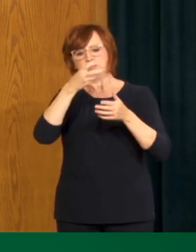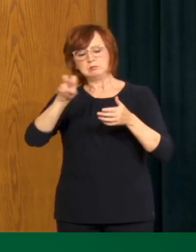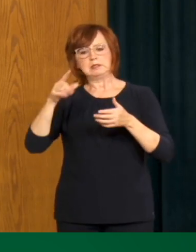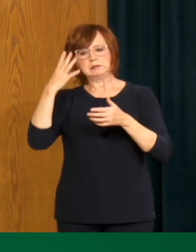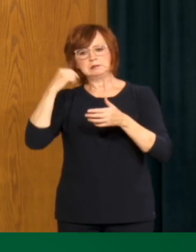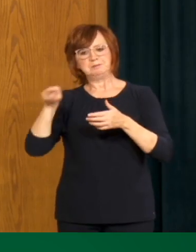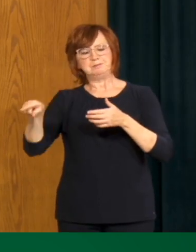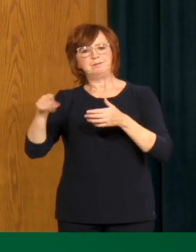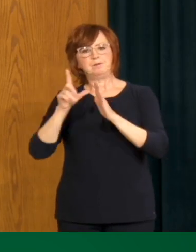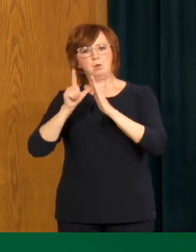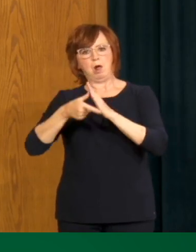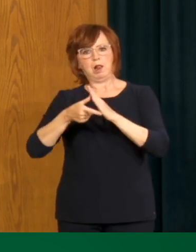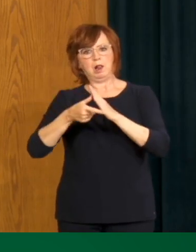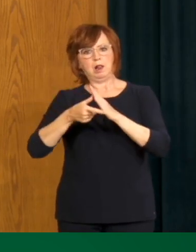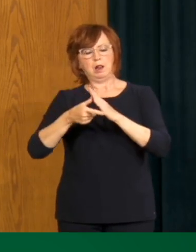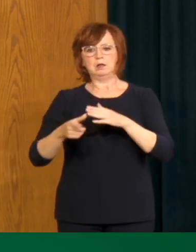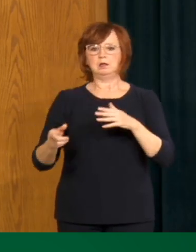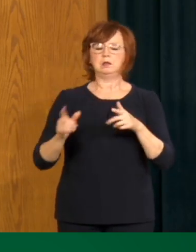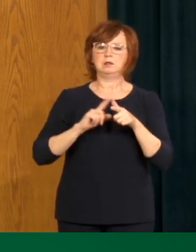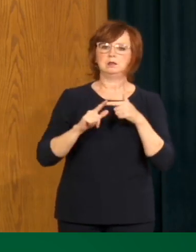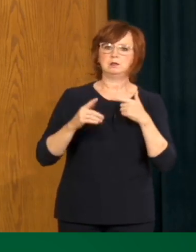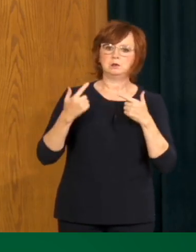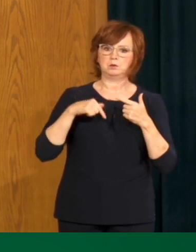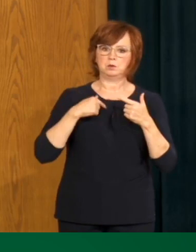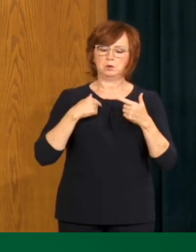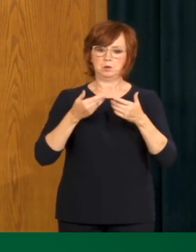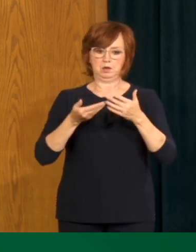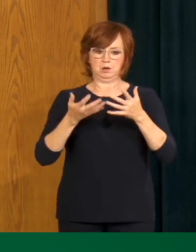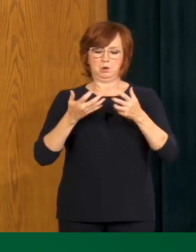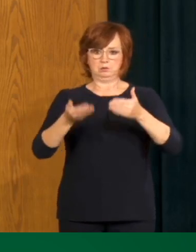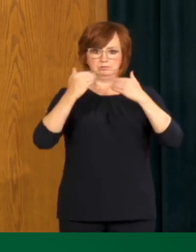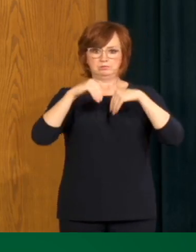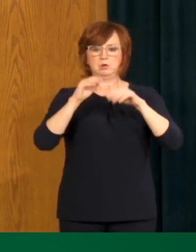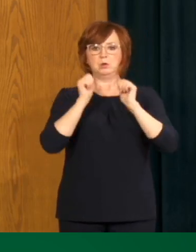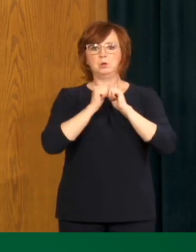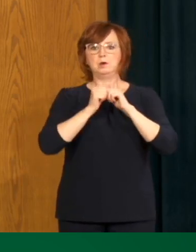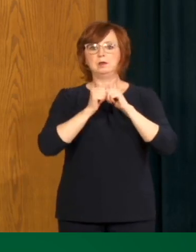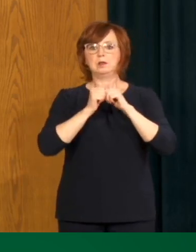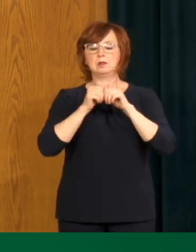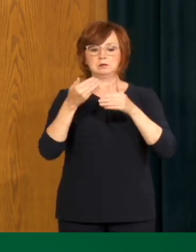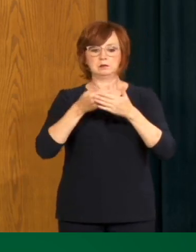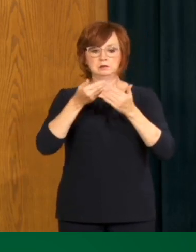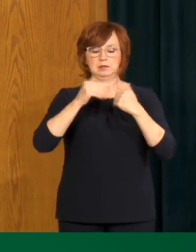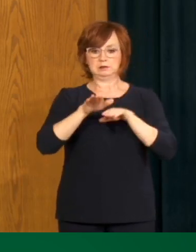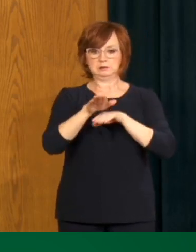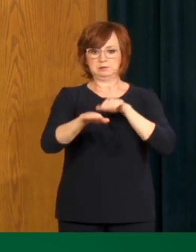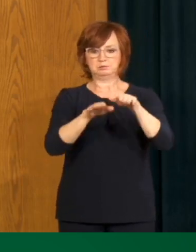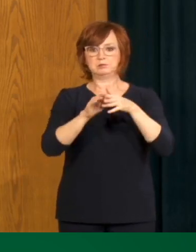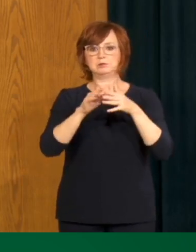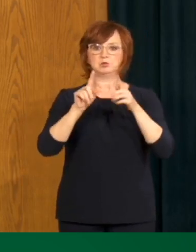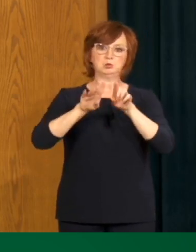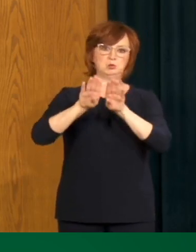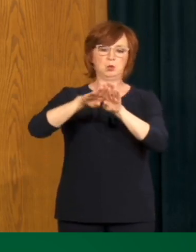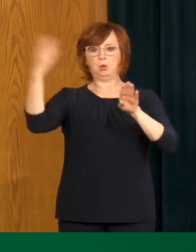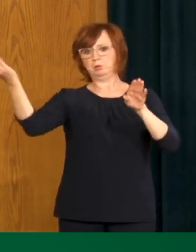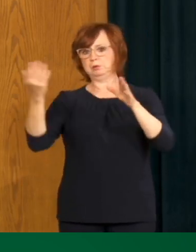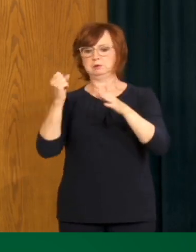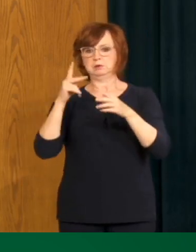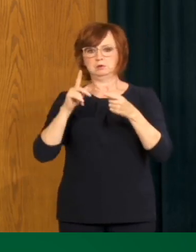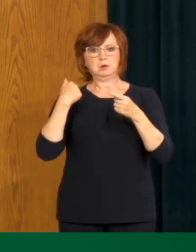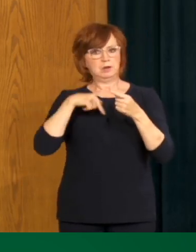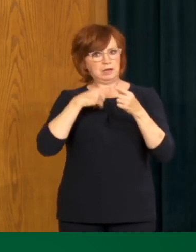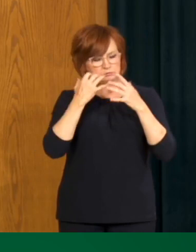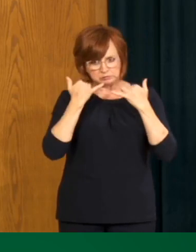we can continue to move forward with the next phase of our reopening plan. But we still have to remain vigilant as individuals. For COVID has